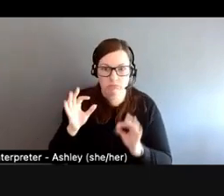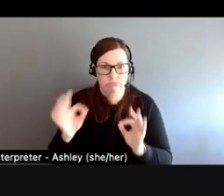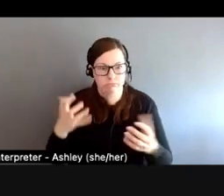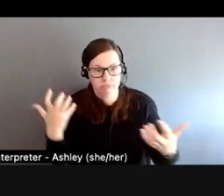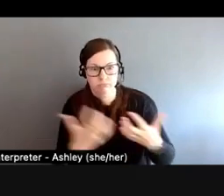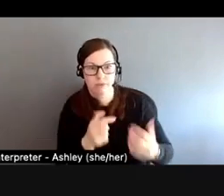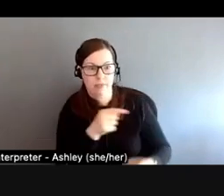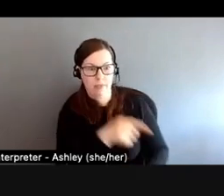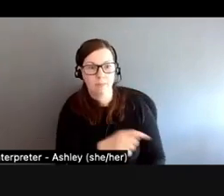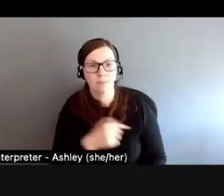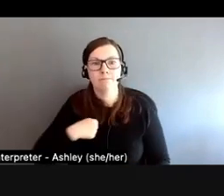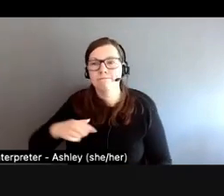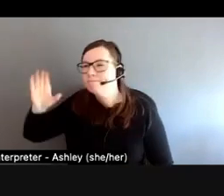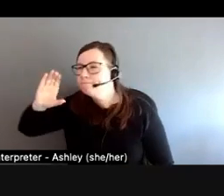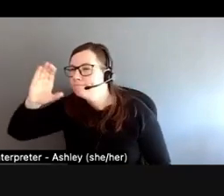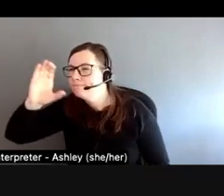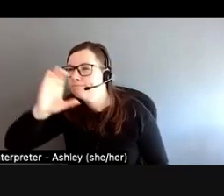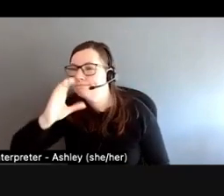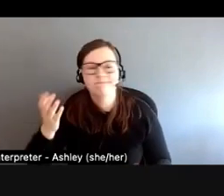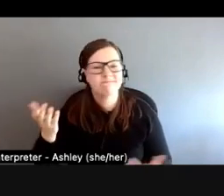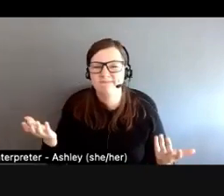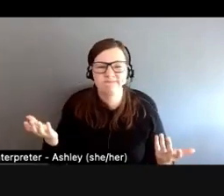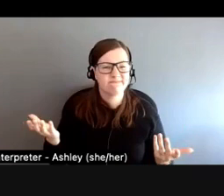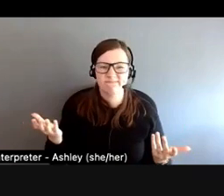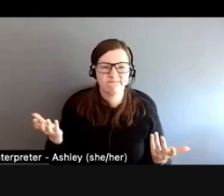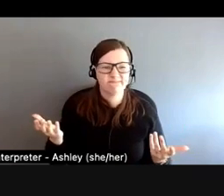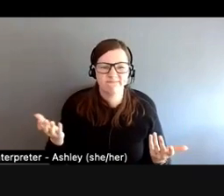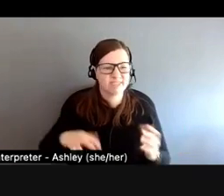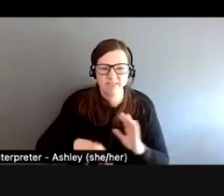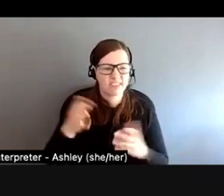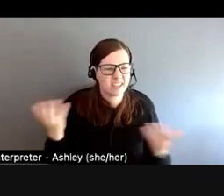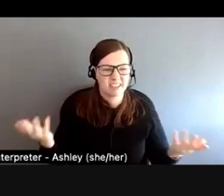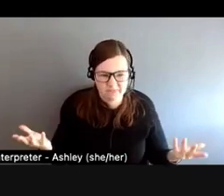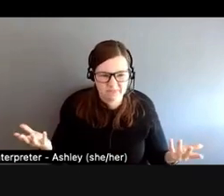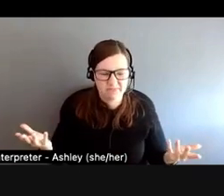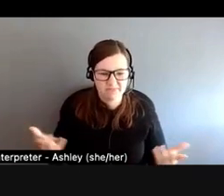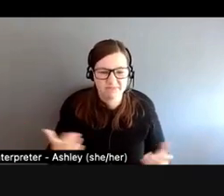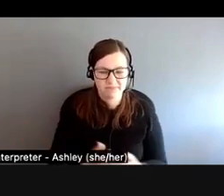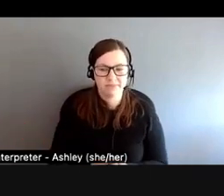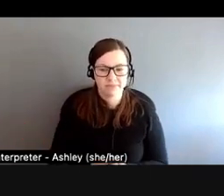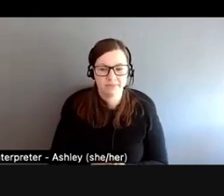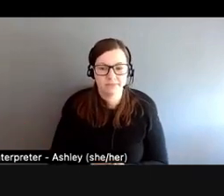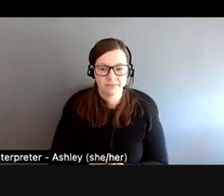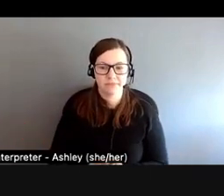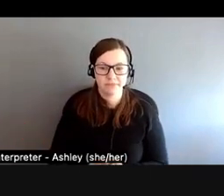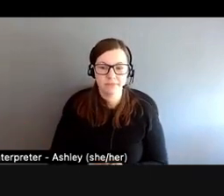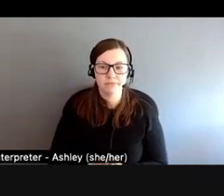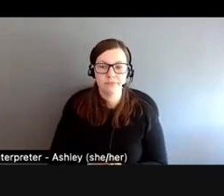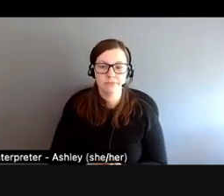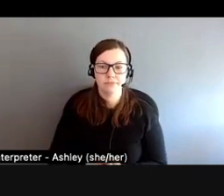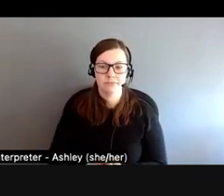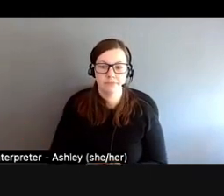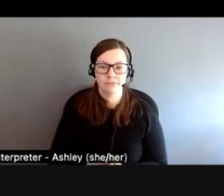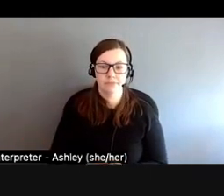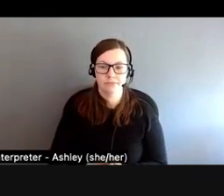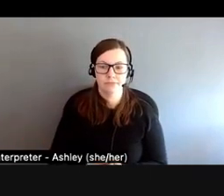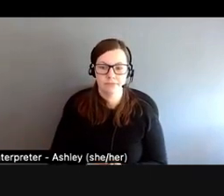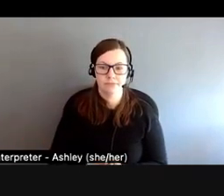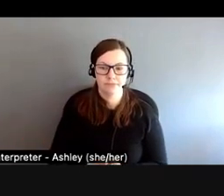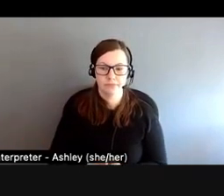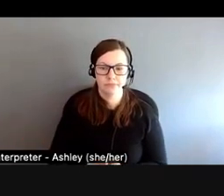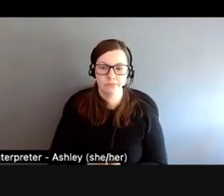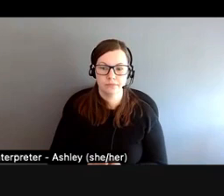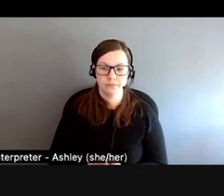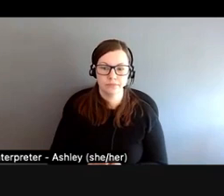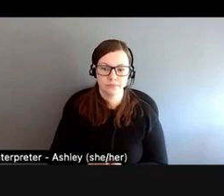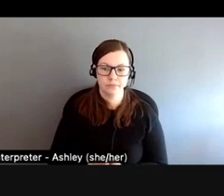we're thinking about the video links, if we are thinking about the topics, the content, all those stuff.